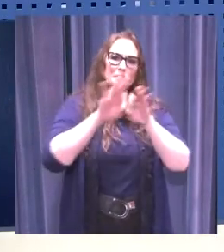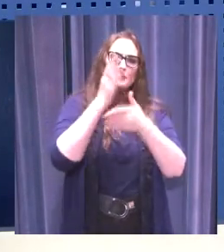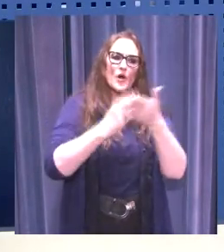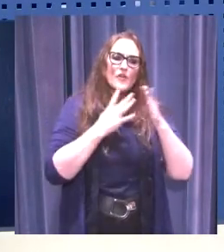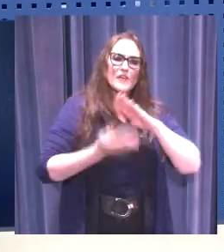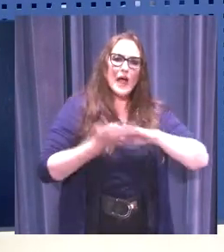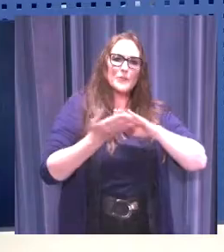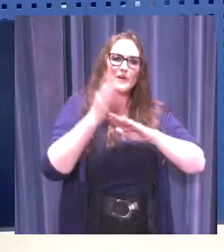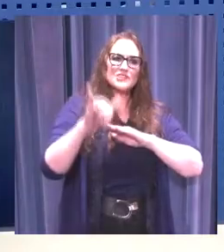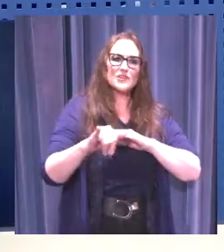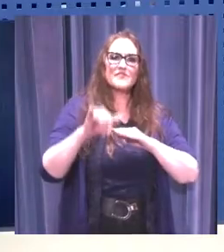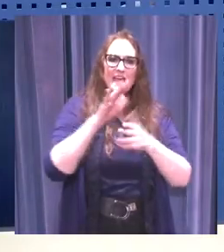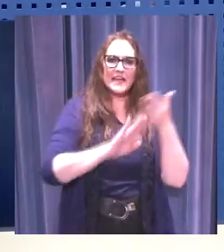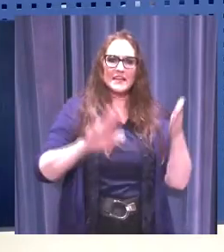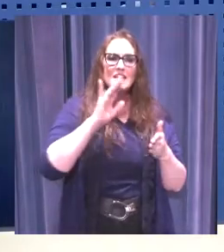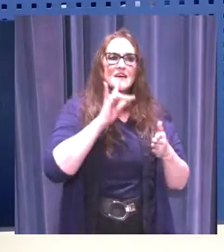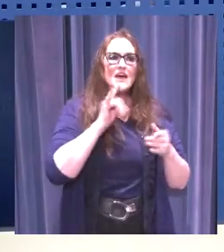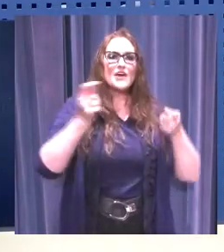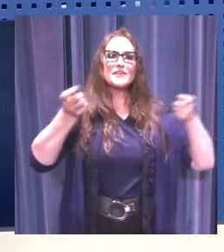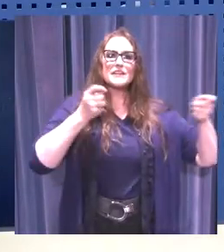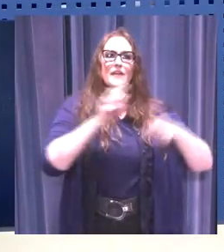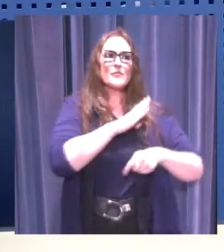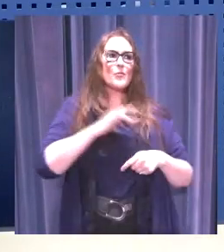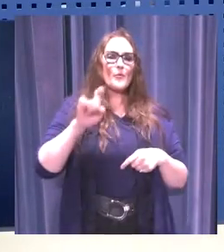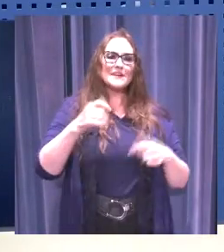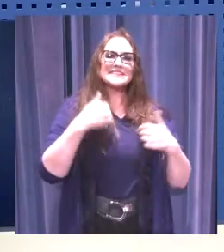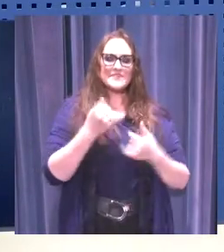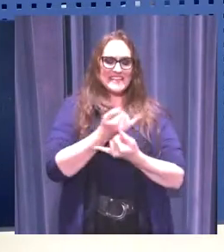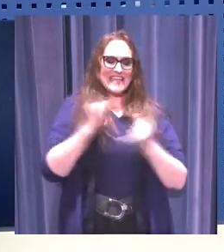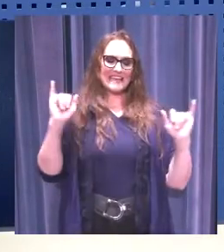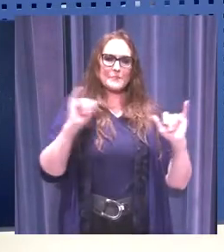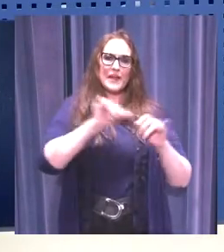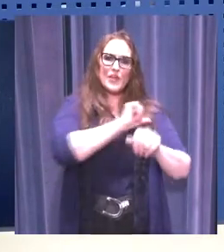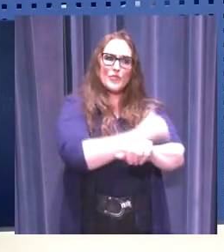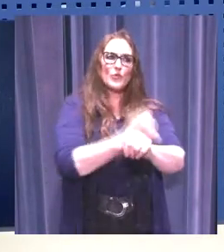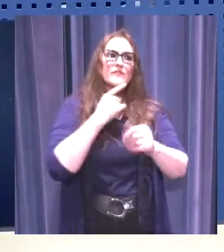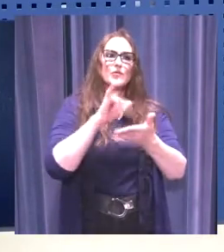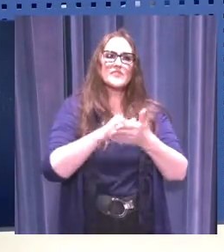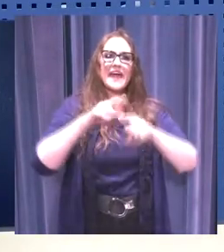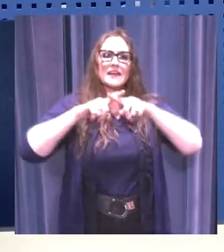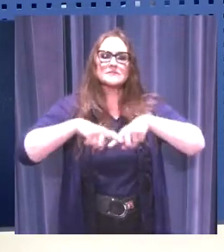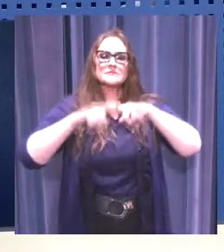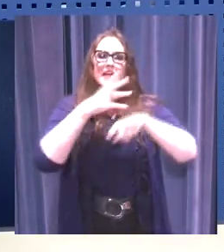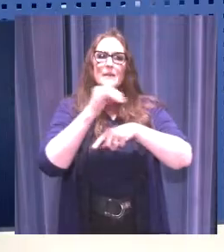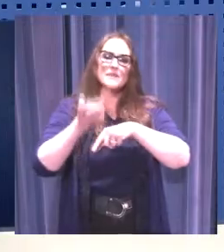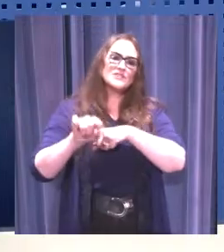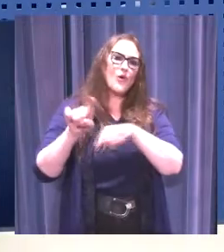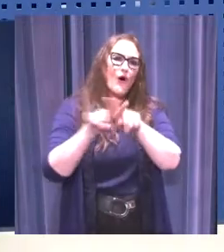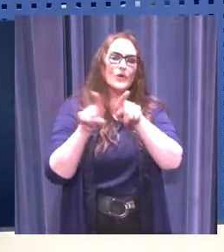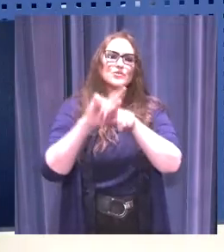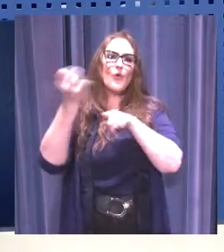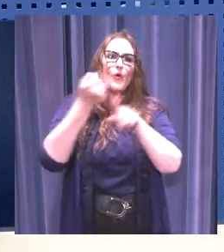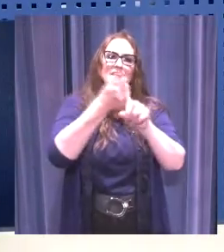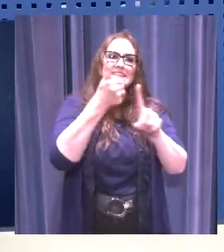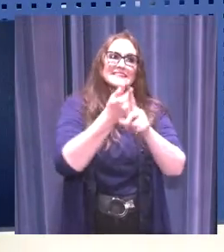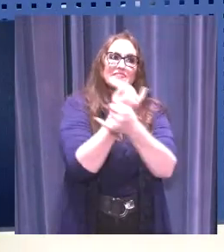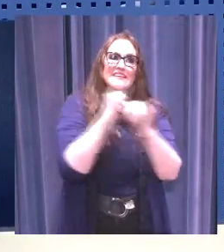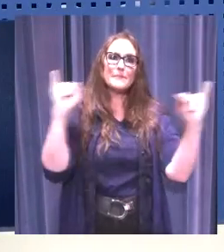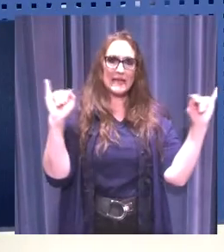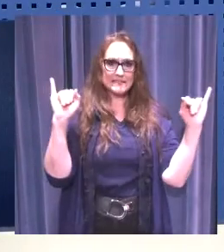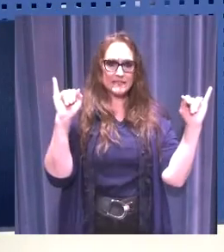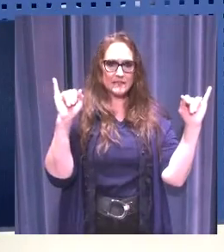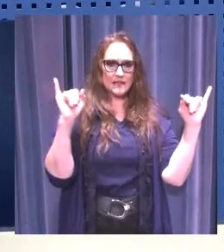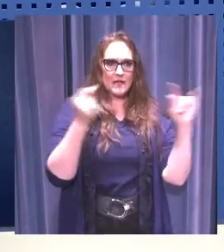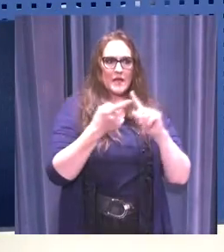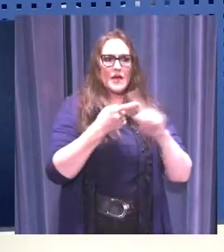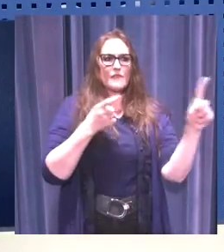operation. The governing board must have the independent authority for such accountability and must also hold itself independent